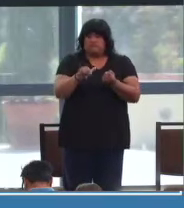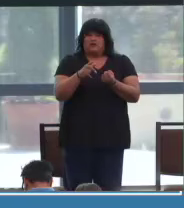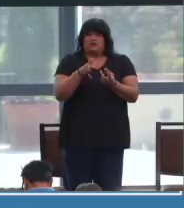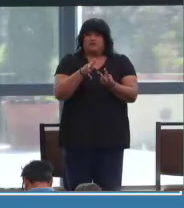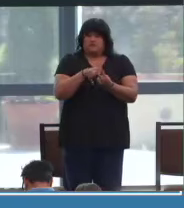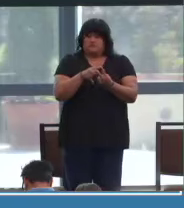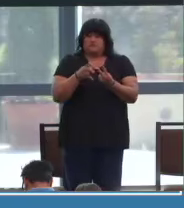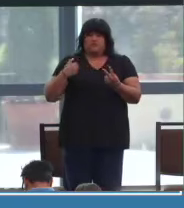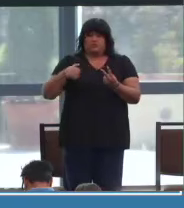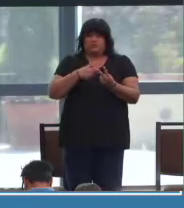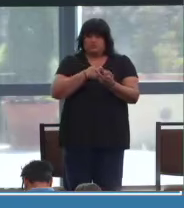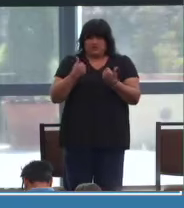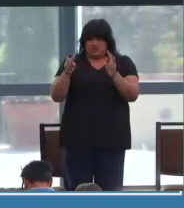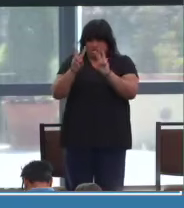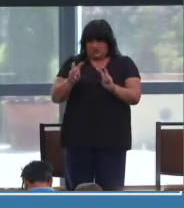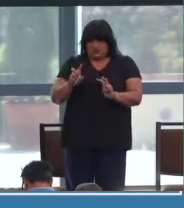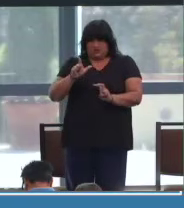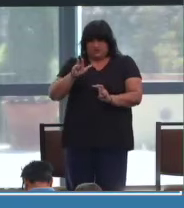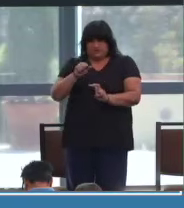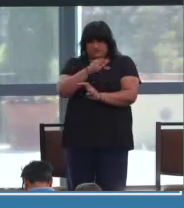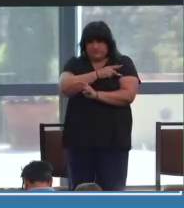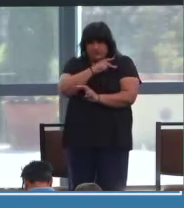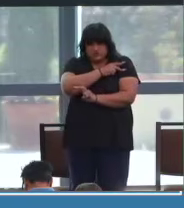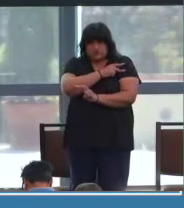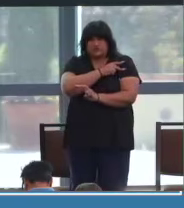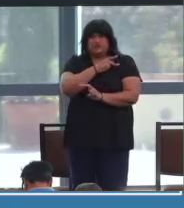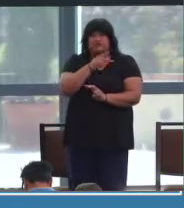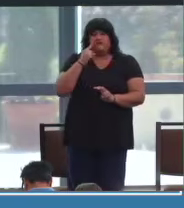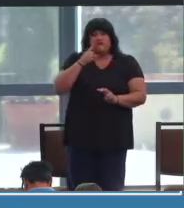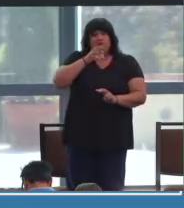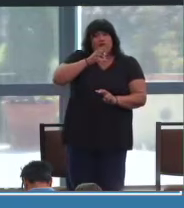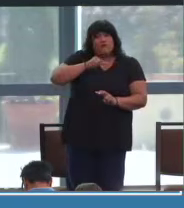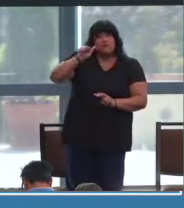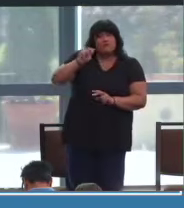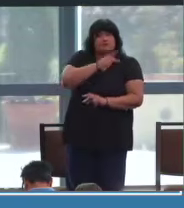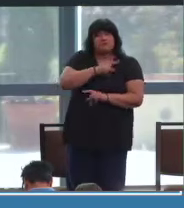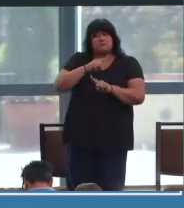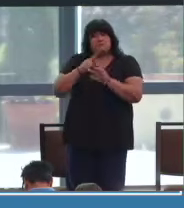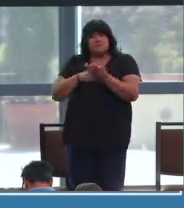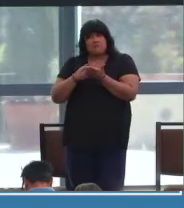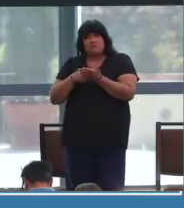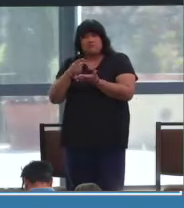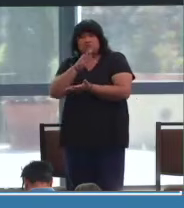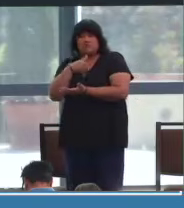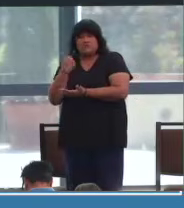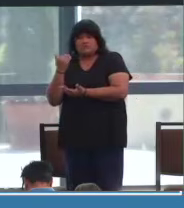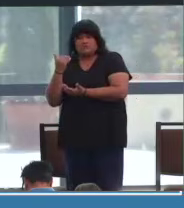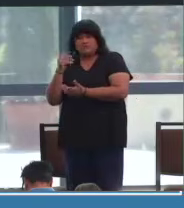specifically at patients who are in remission. So a lot of times that's older patients, but sometimes younger patients who